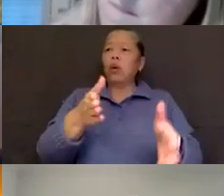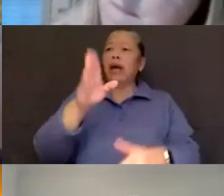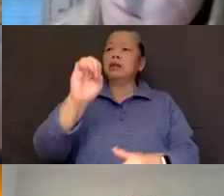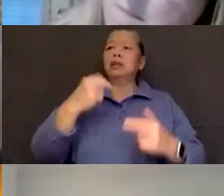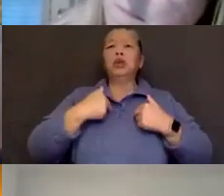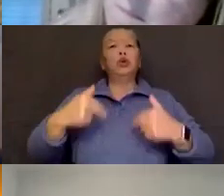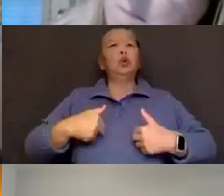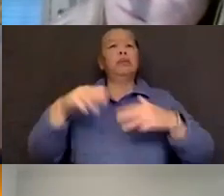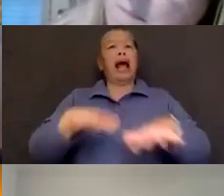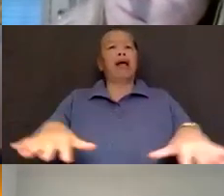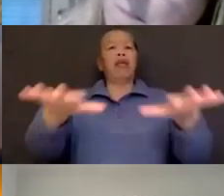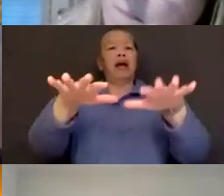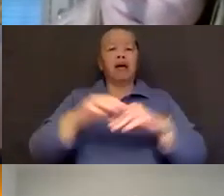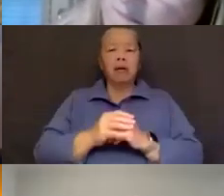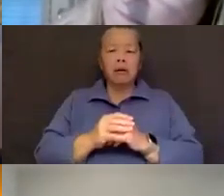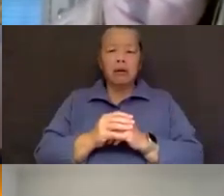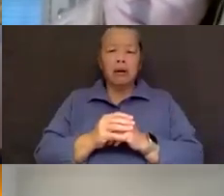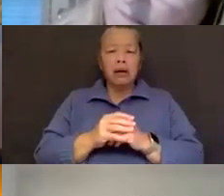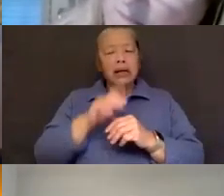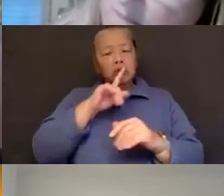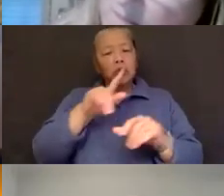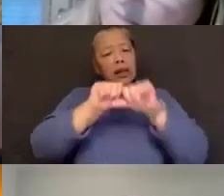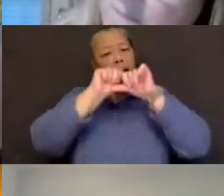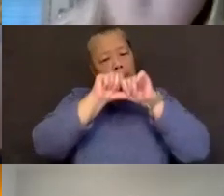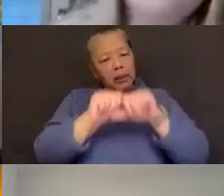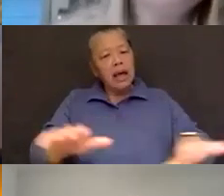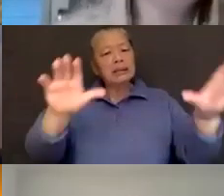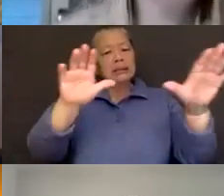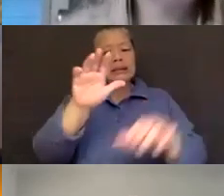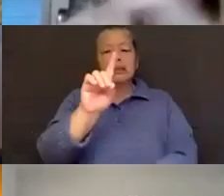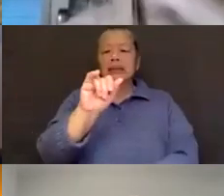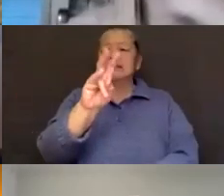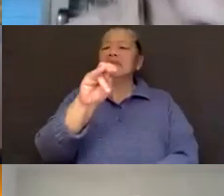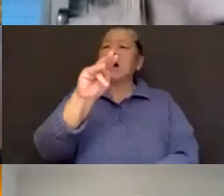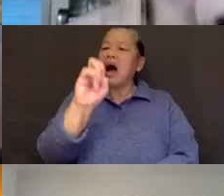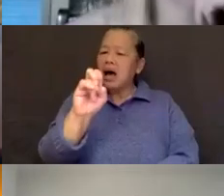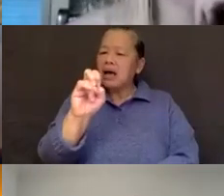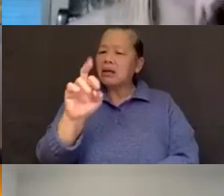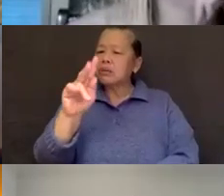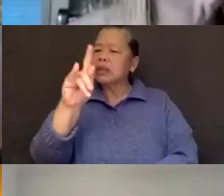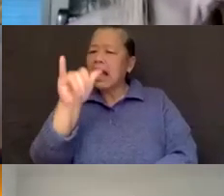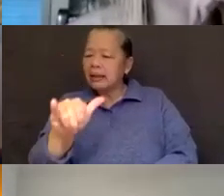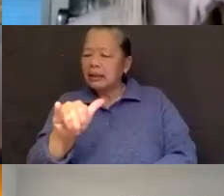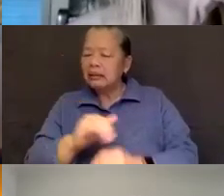there. And it's a blessed divine reality to live within.